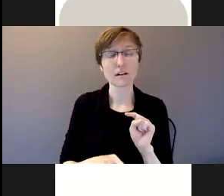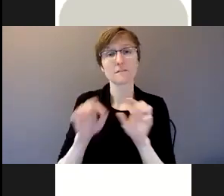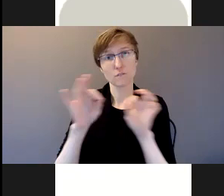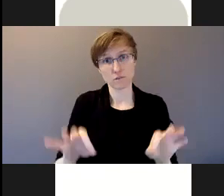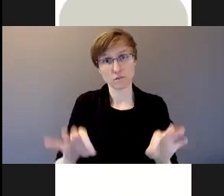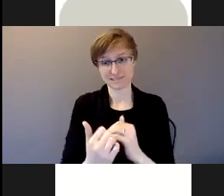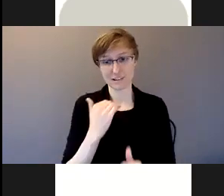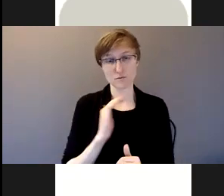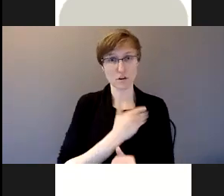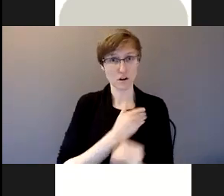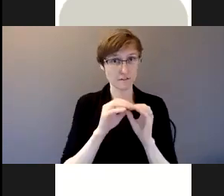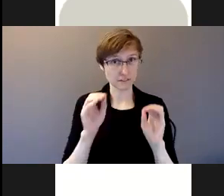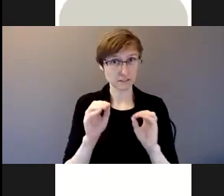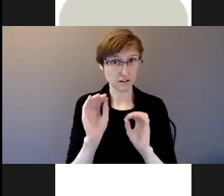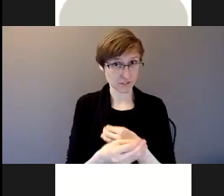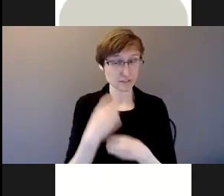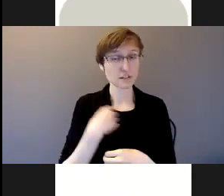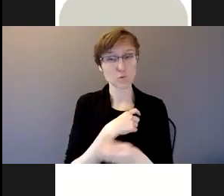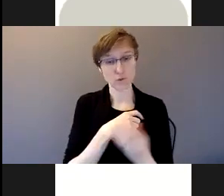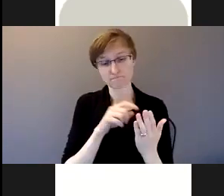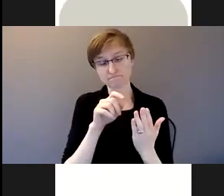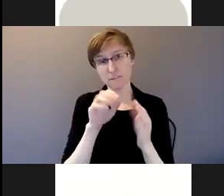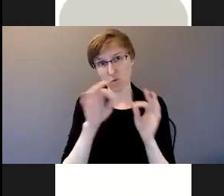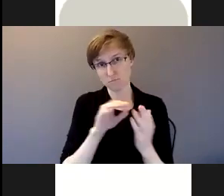guardian. But the doctor must reassess the person before they're